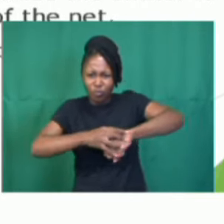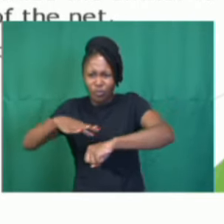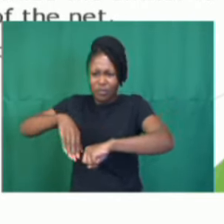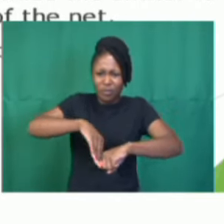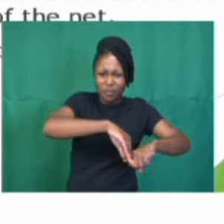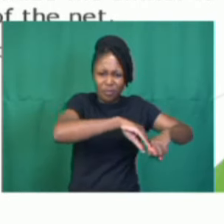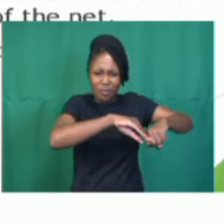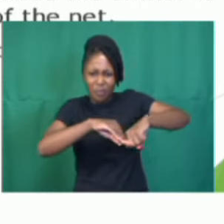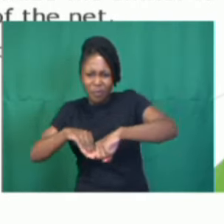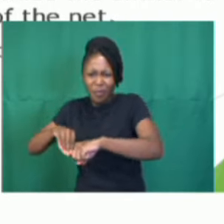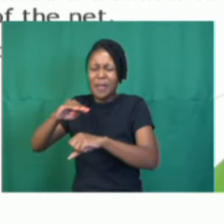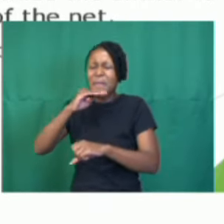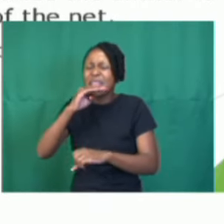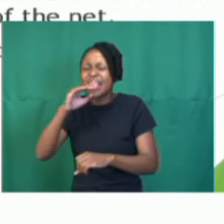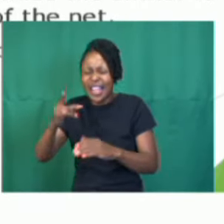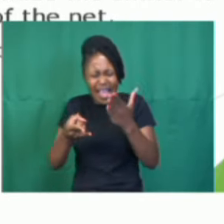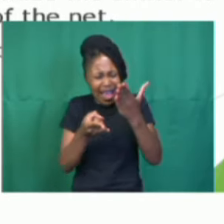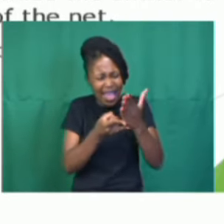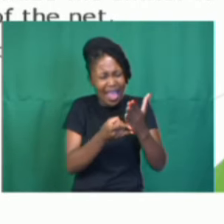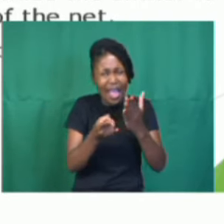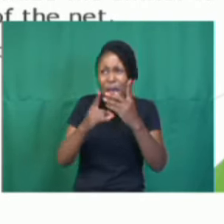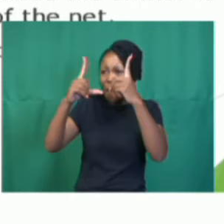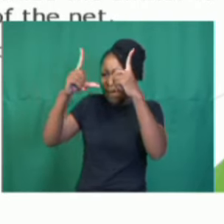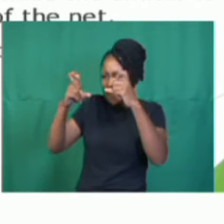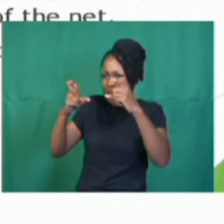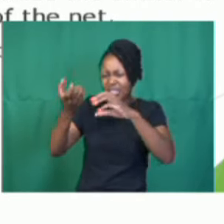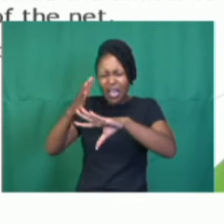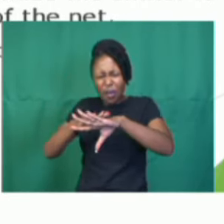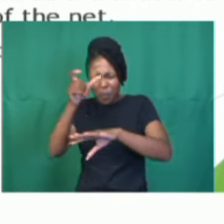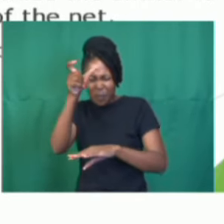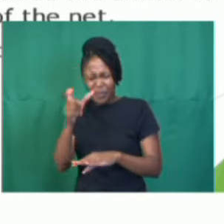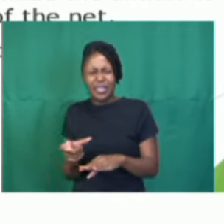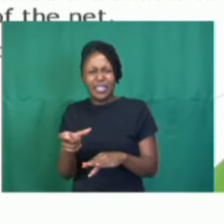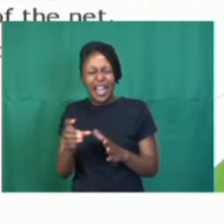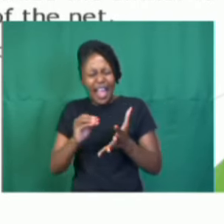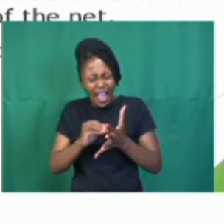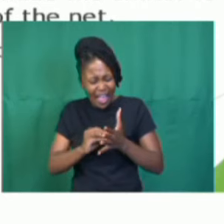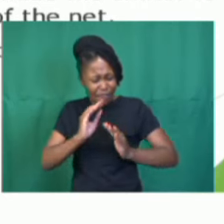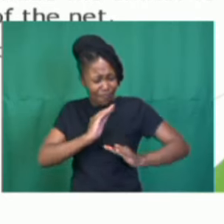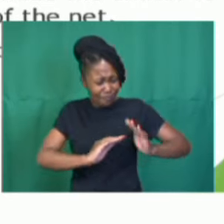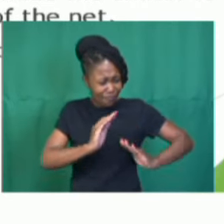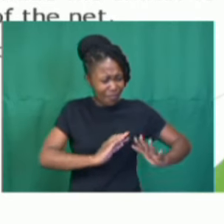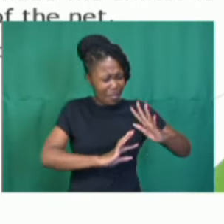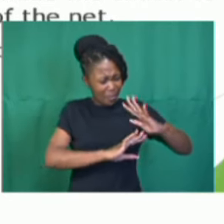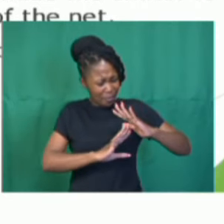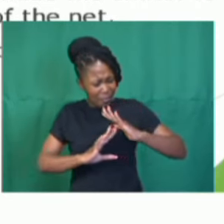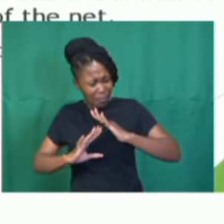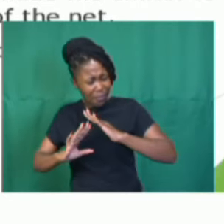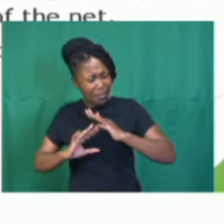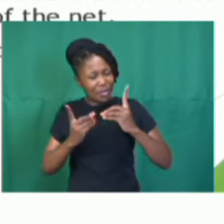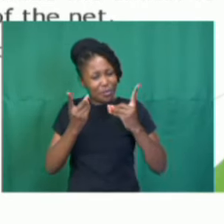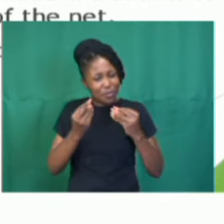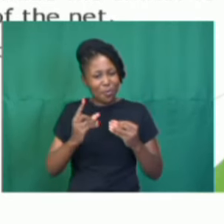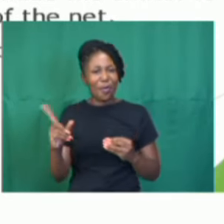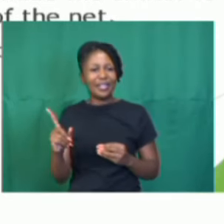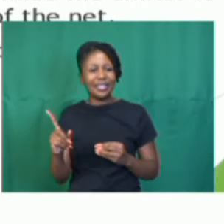that creates a picture of somebody who has passion with what they are doing. They